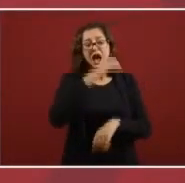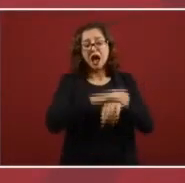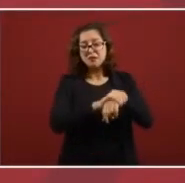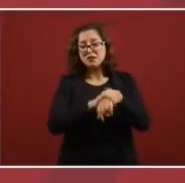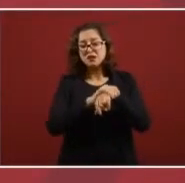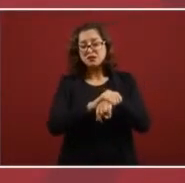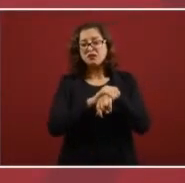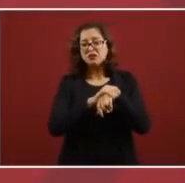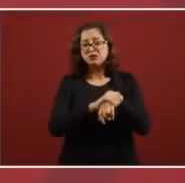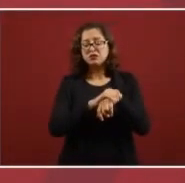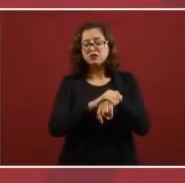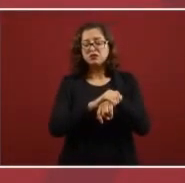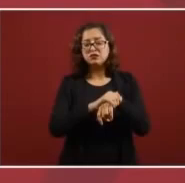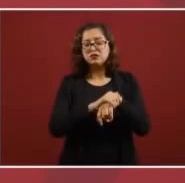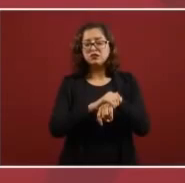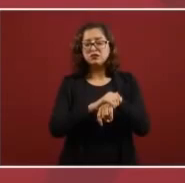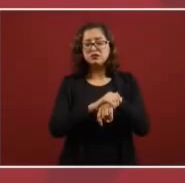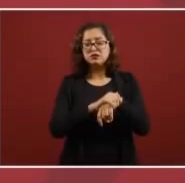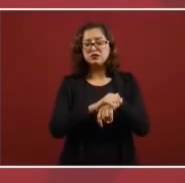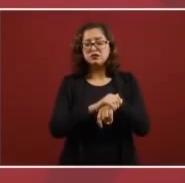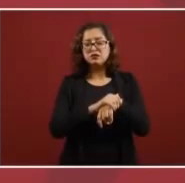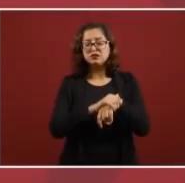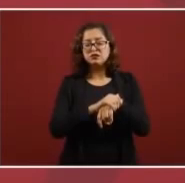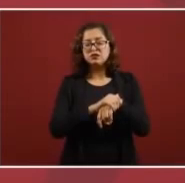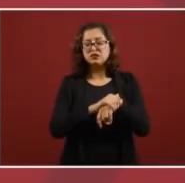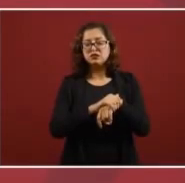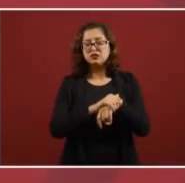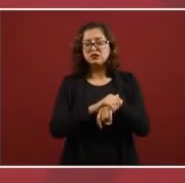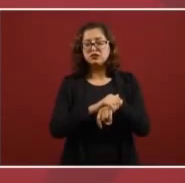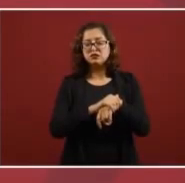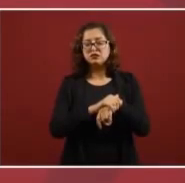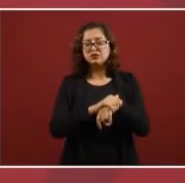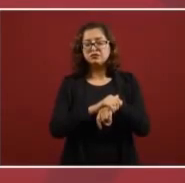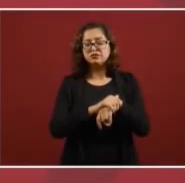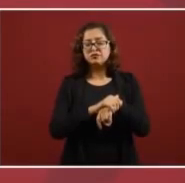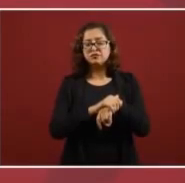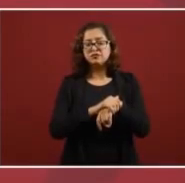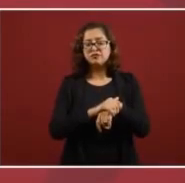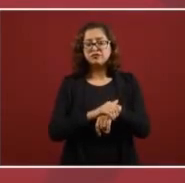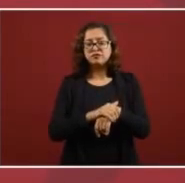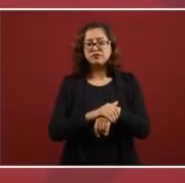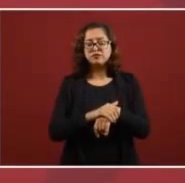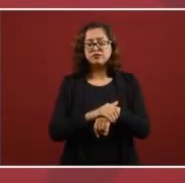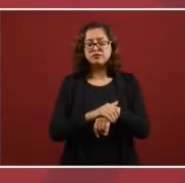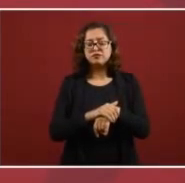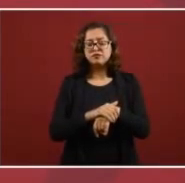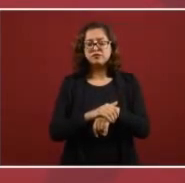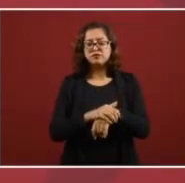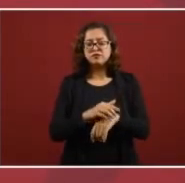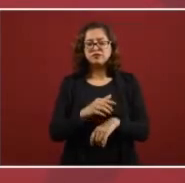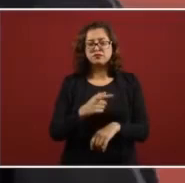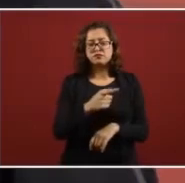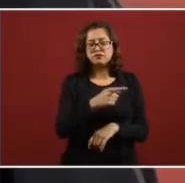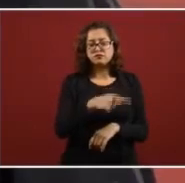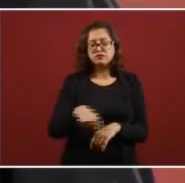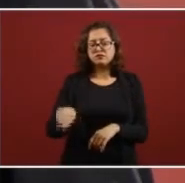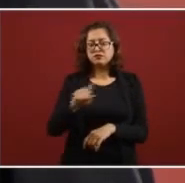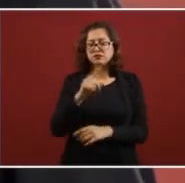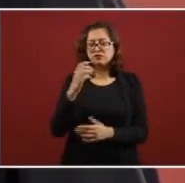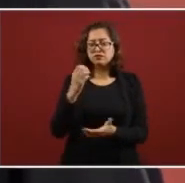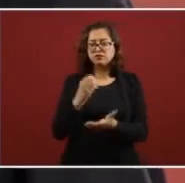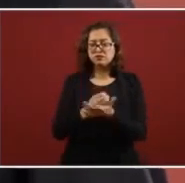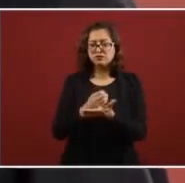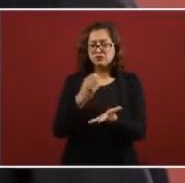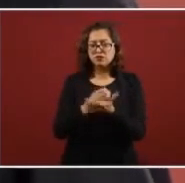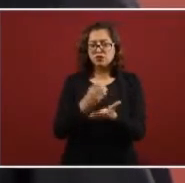So someone said to him, Santo, a friend who knew him very well, he brought out a one piece of a